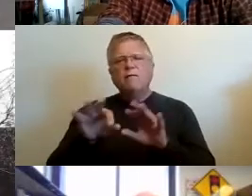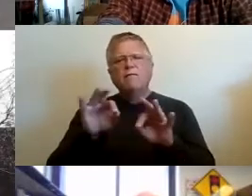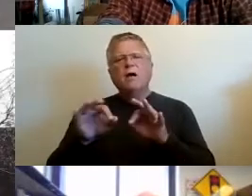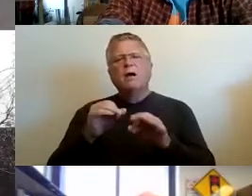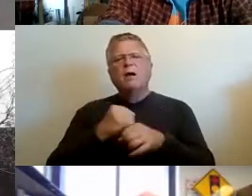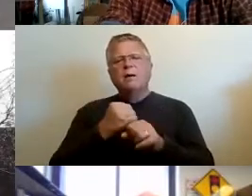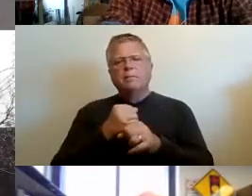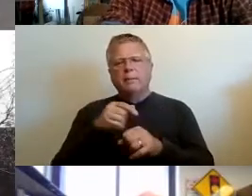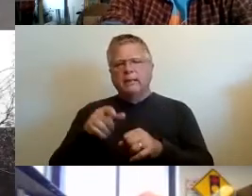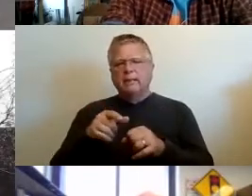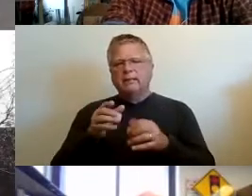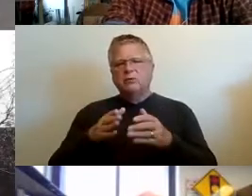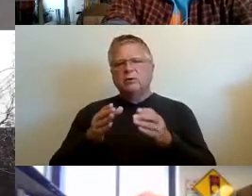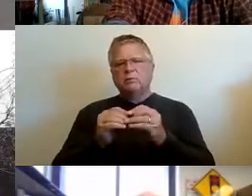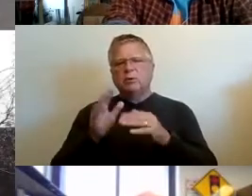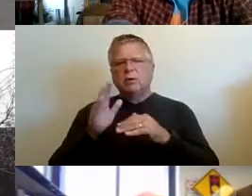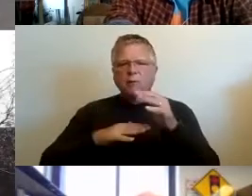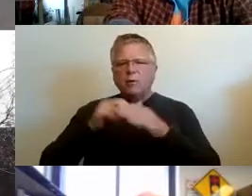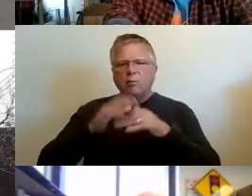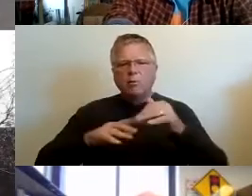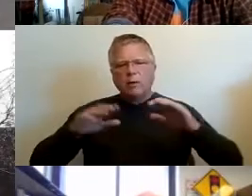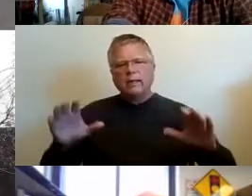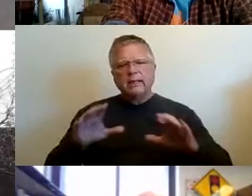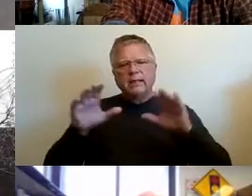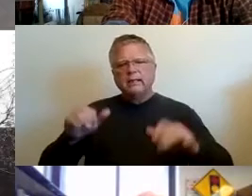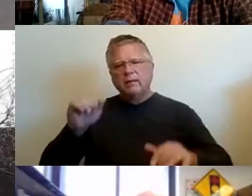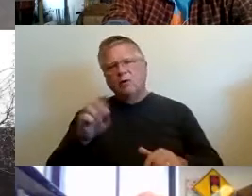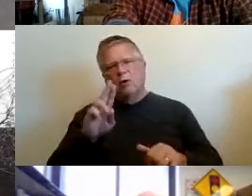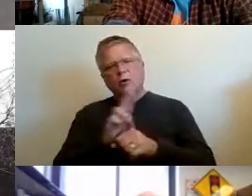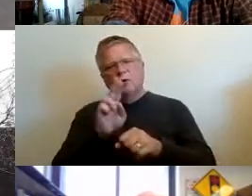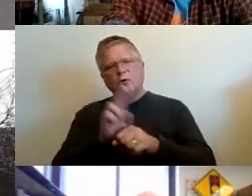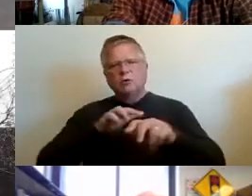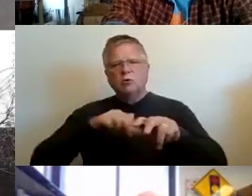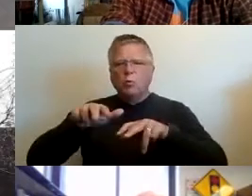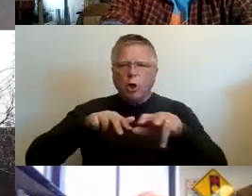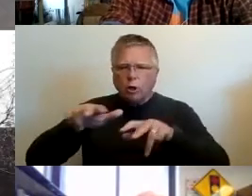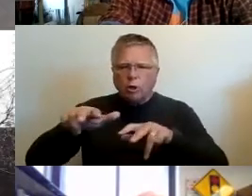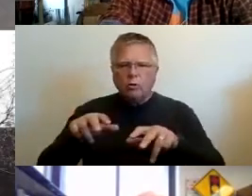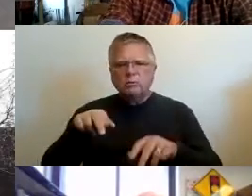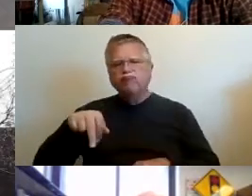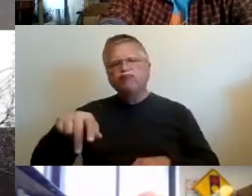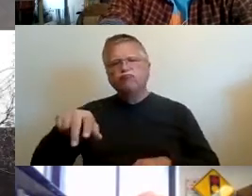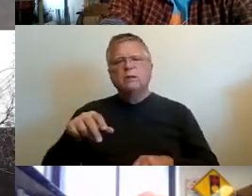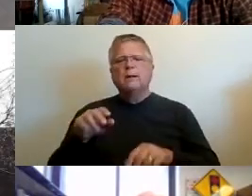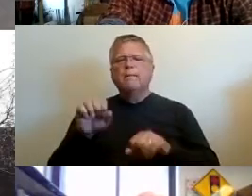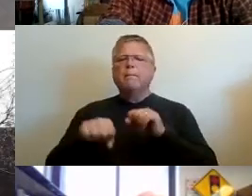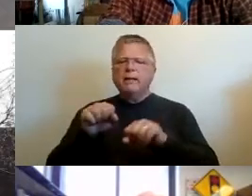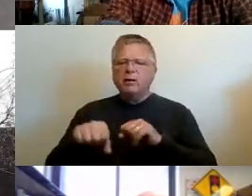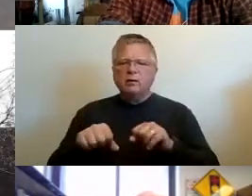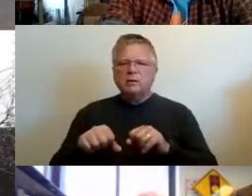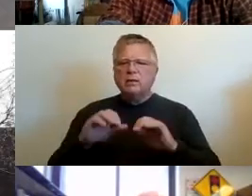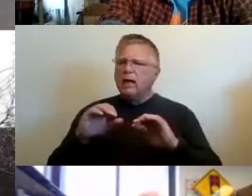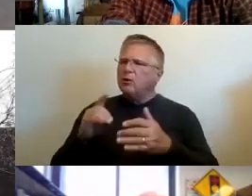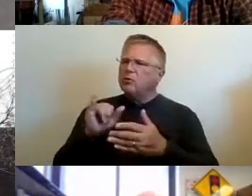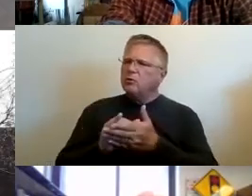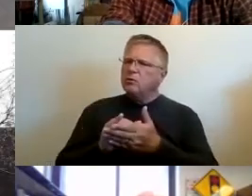comfortable, engaging for all users, walkers, bikers, and drivers, of course. And we do so by some